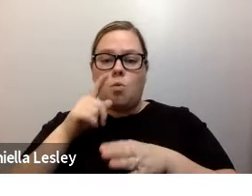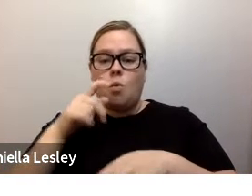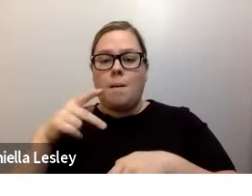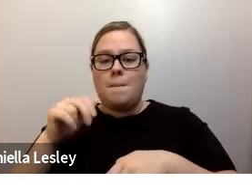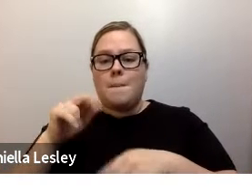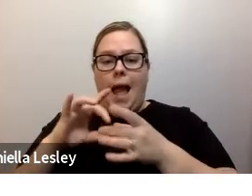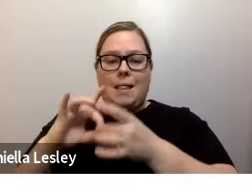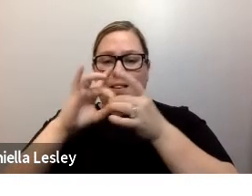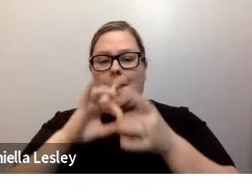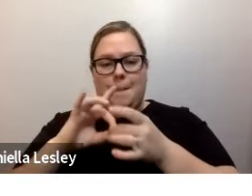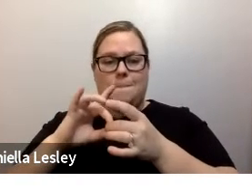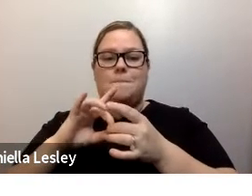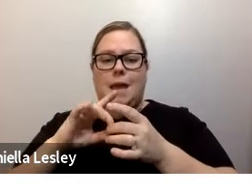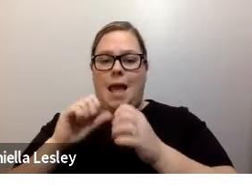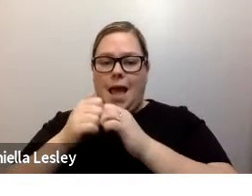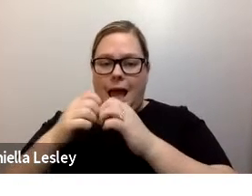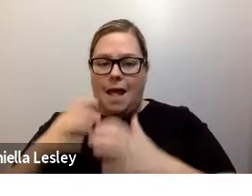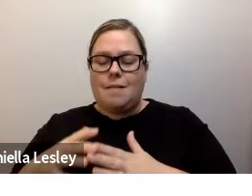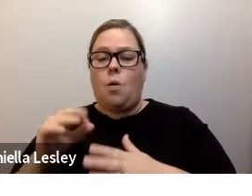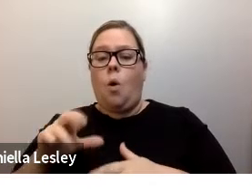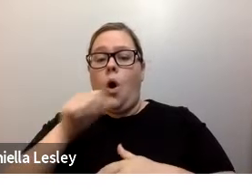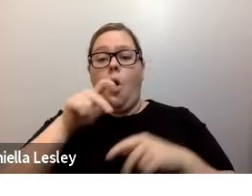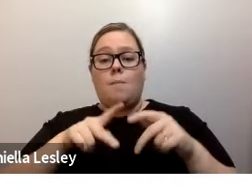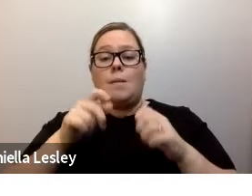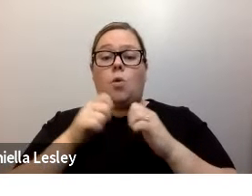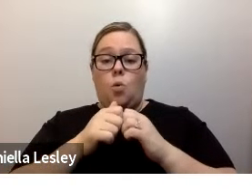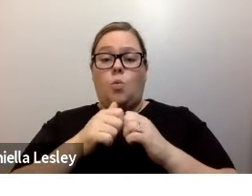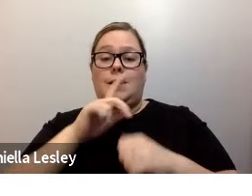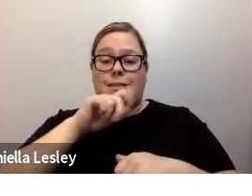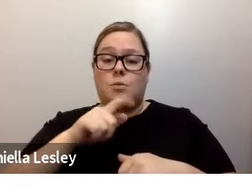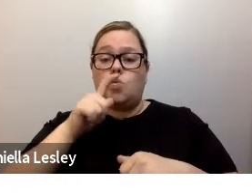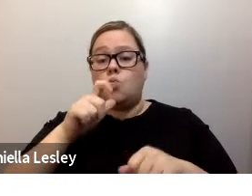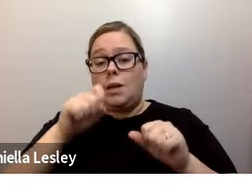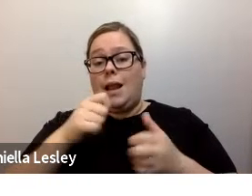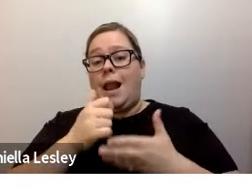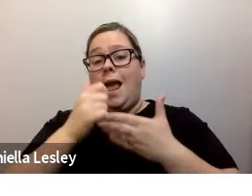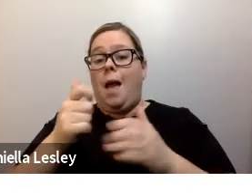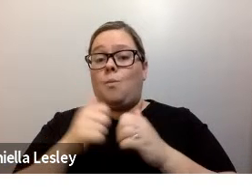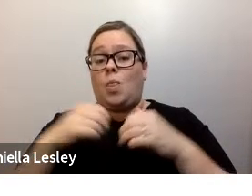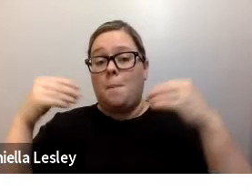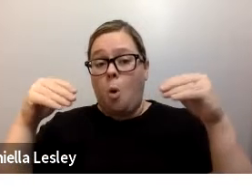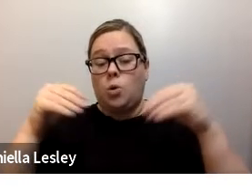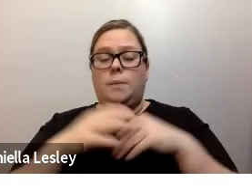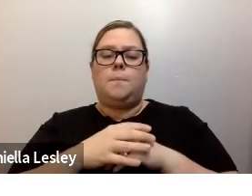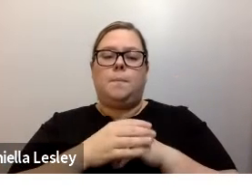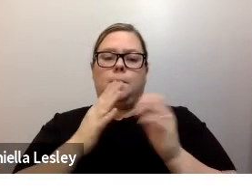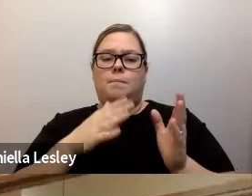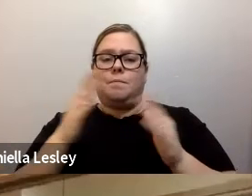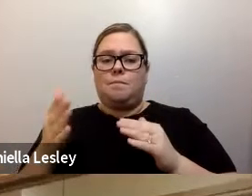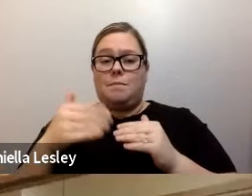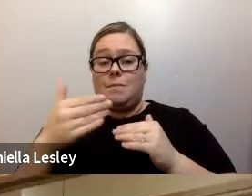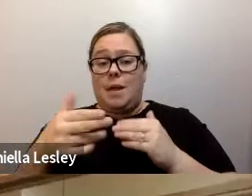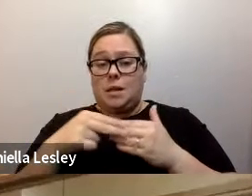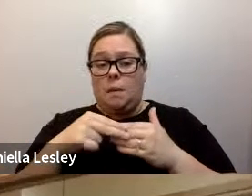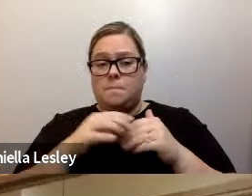or other prominent individuals with disabilities could help with the marketing. Next slide.